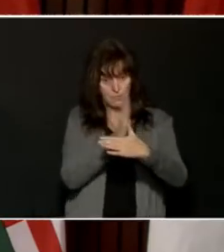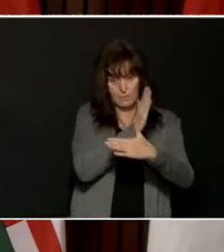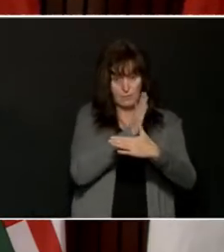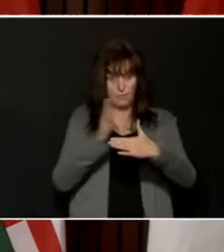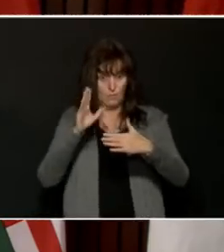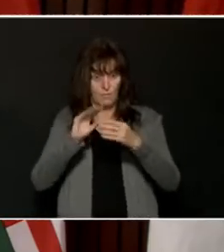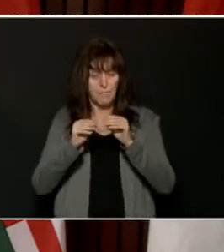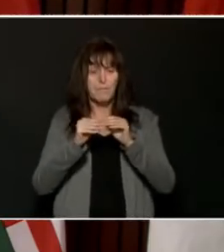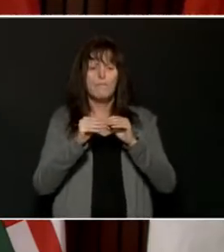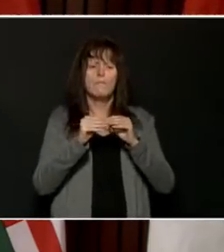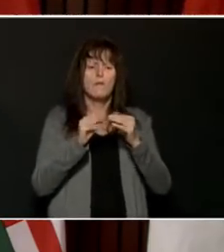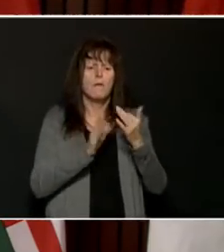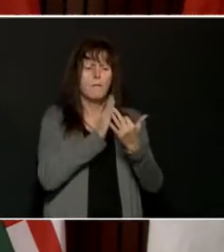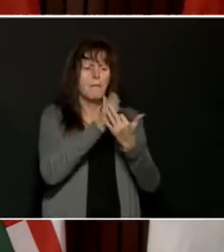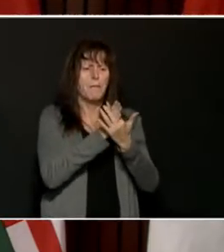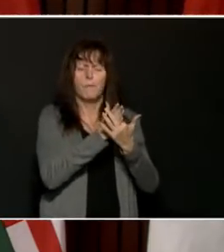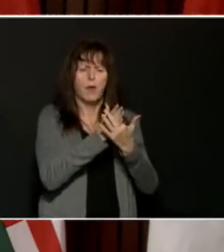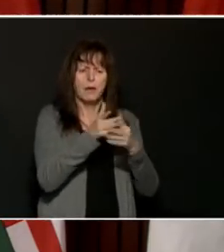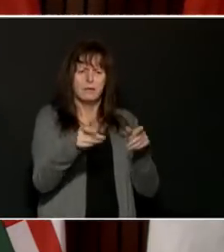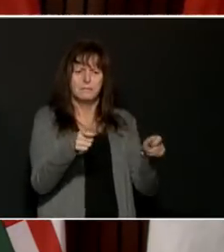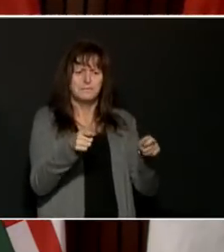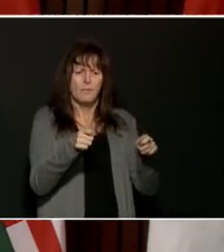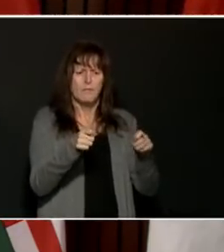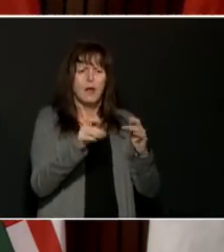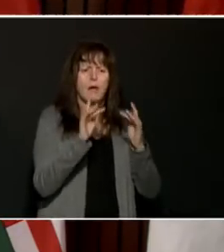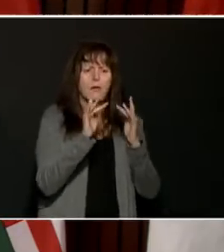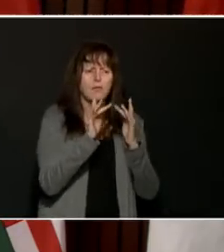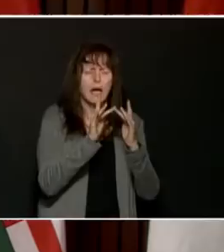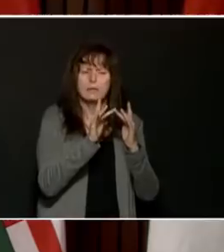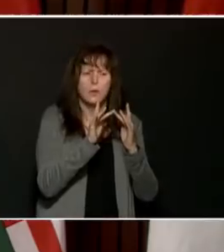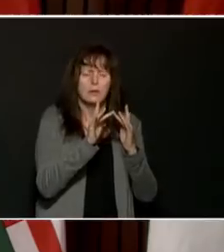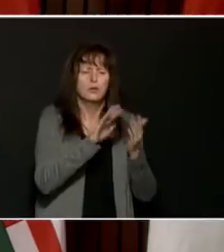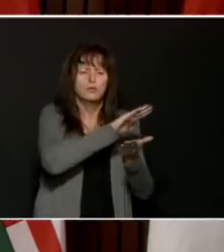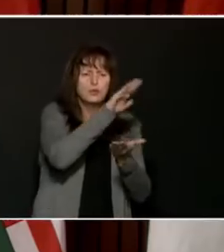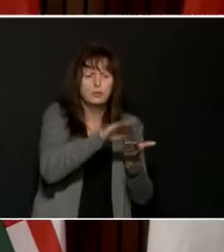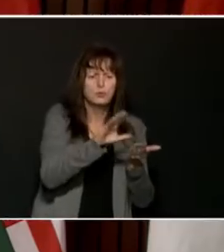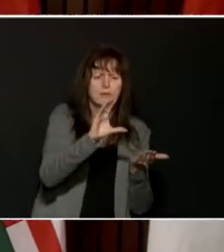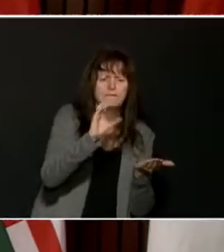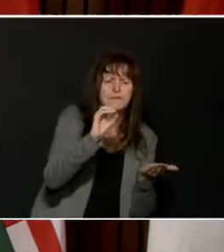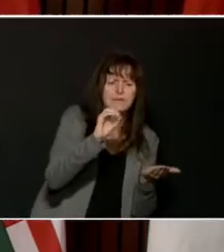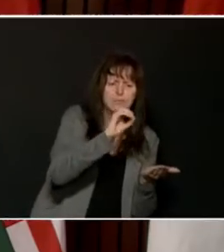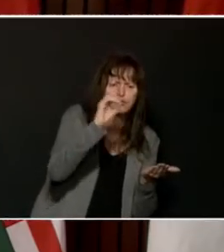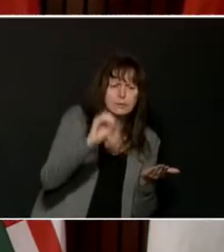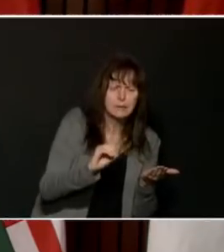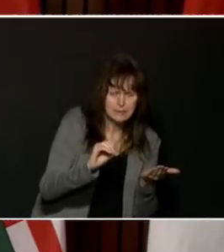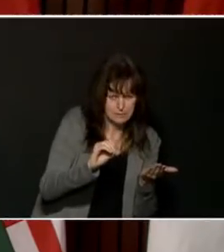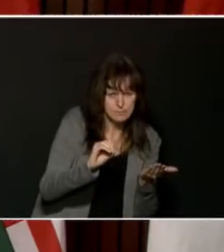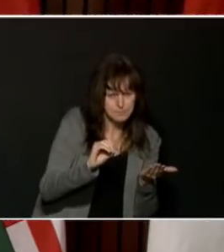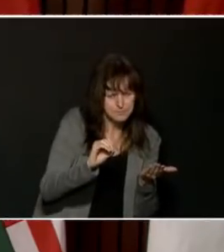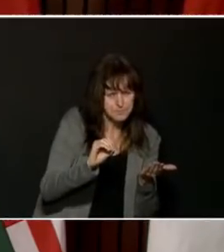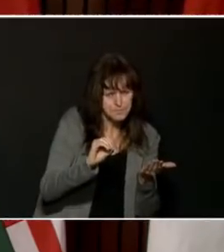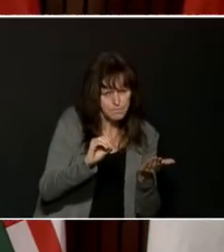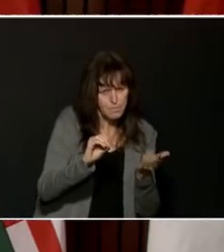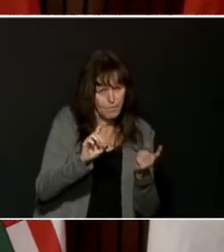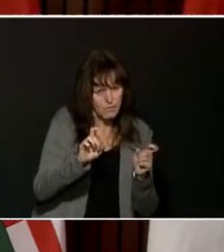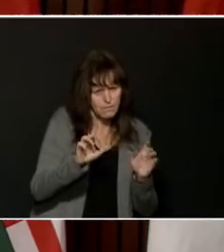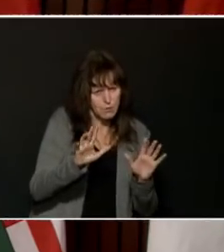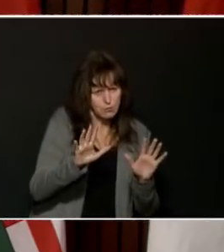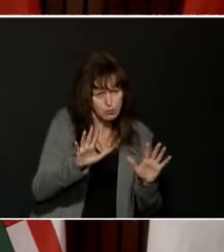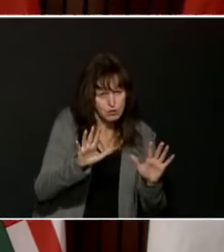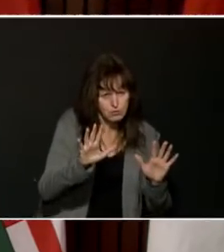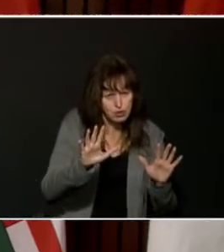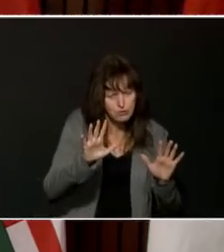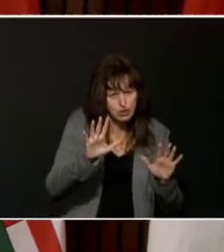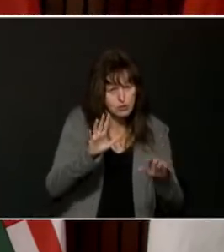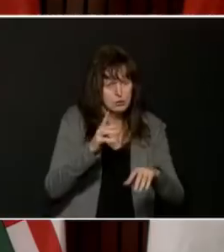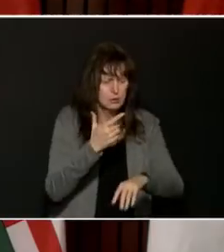contacts by 50% and pushing the level of vaccine administration,